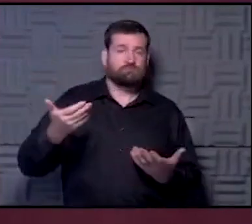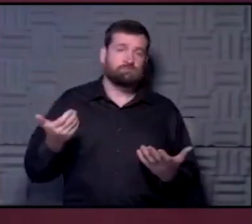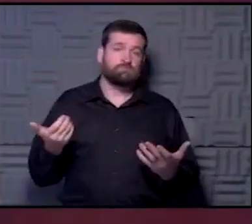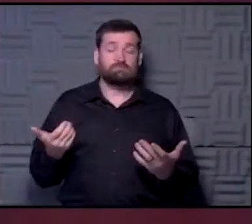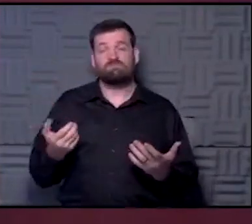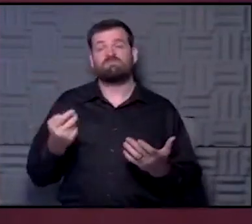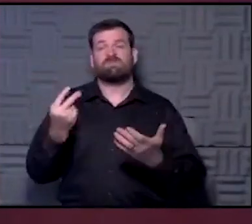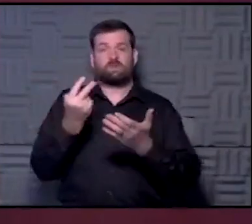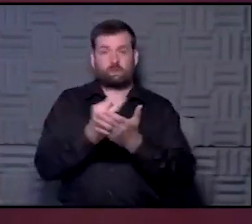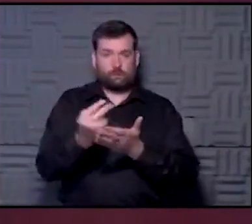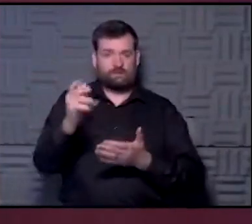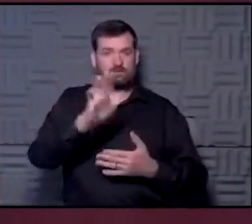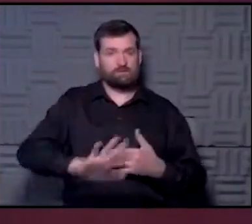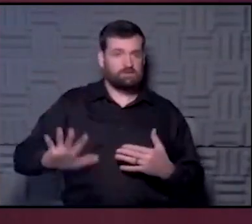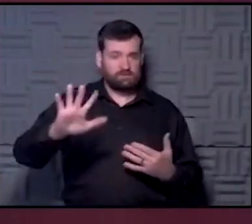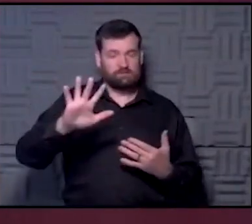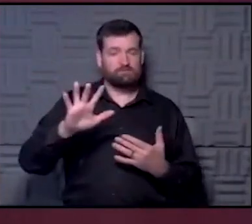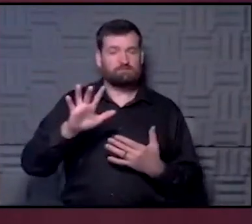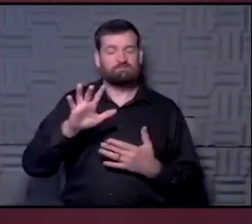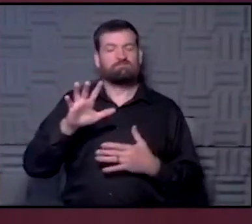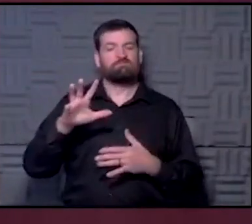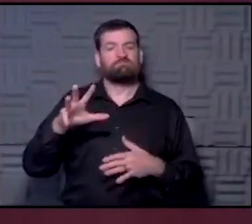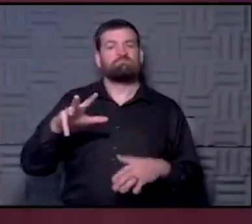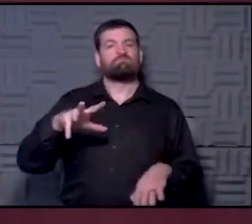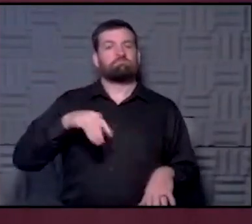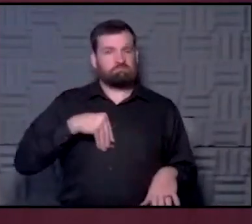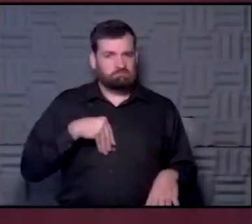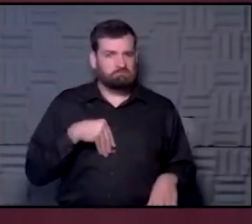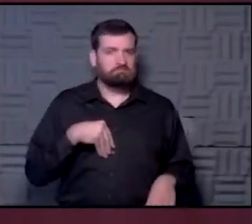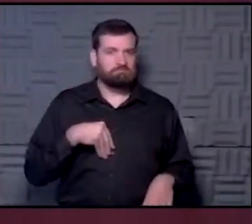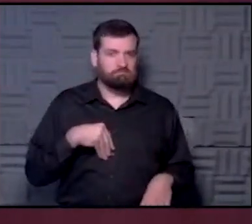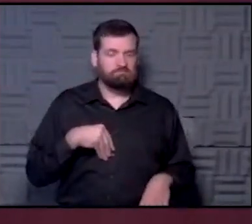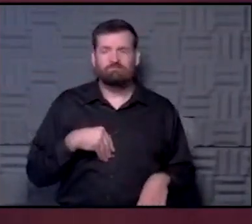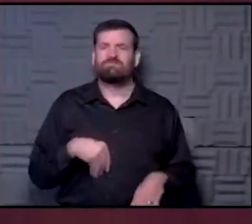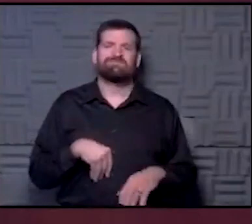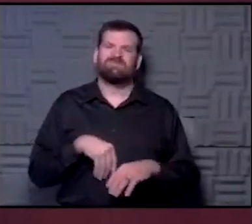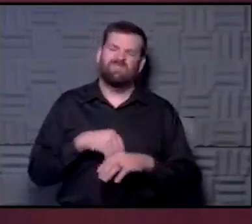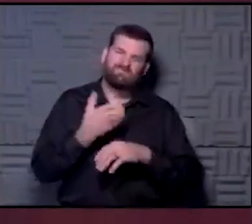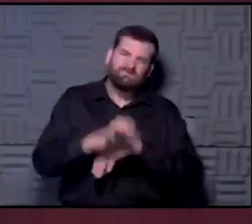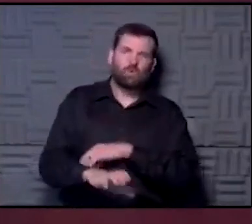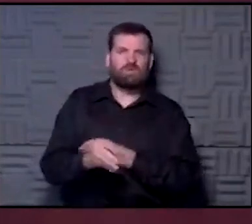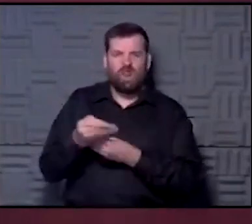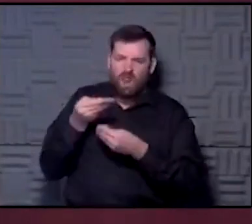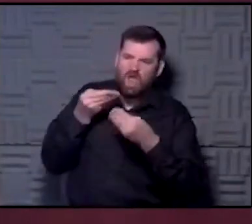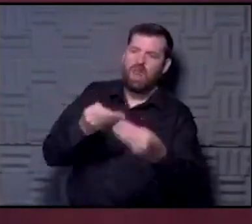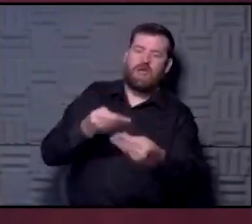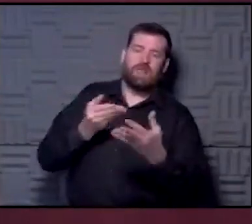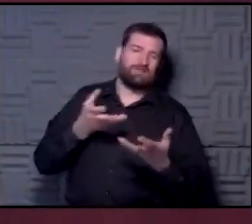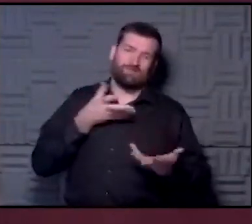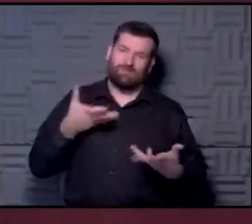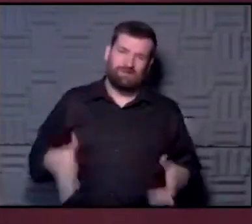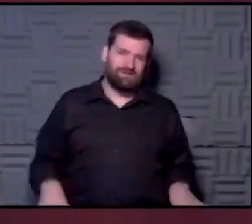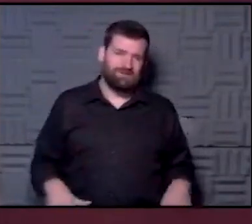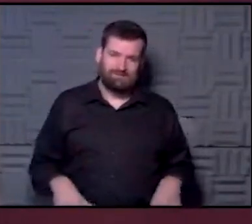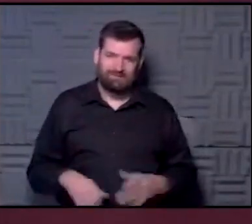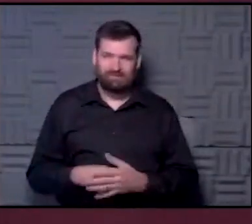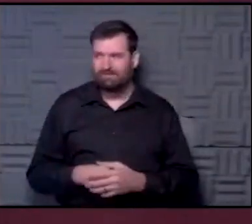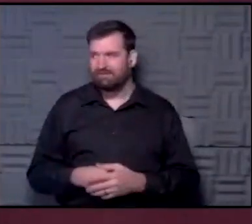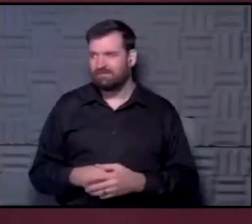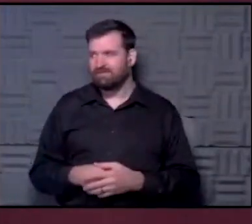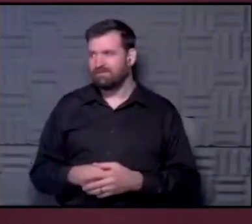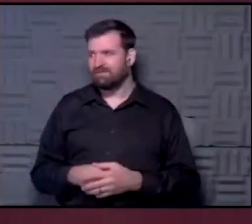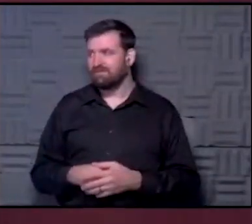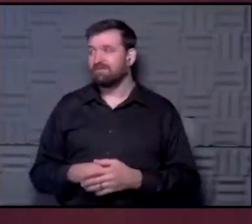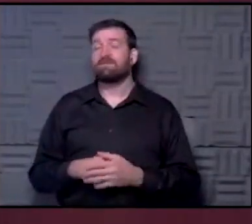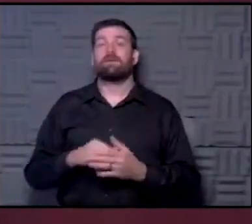in 2 weeks' time, they start to kind of accept it. You never want to force feed your kid, though, right? But patience